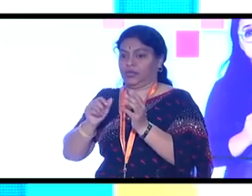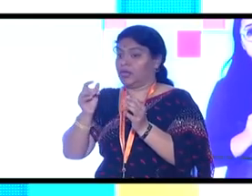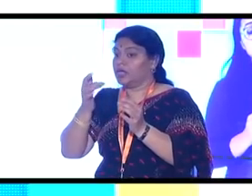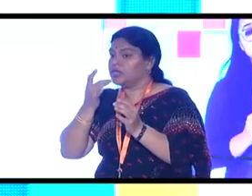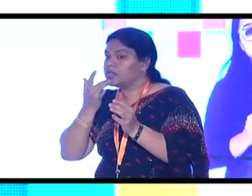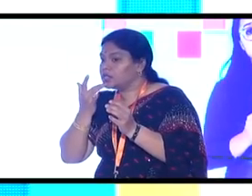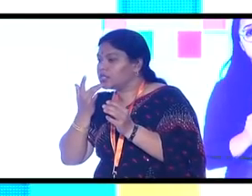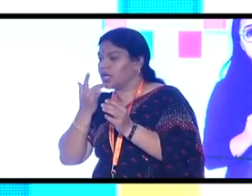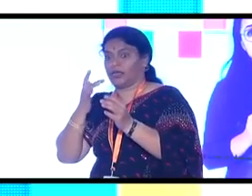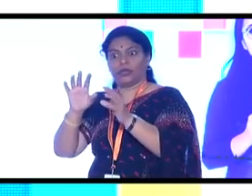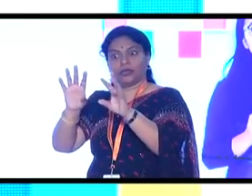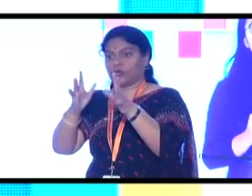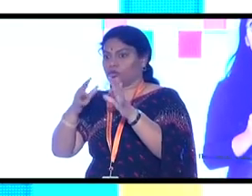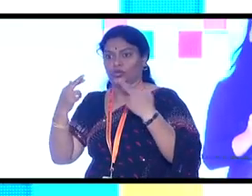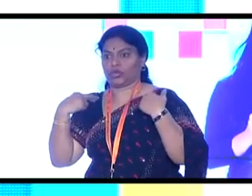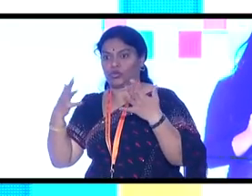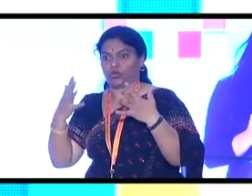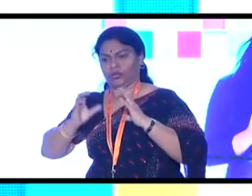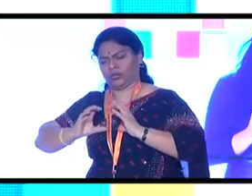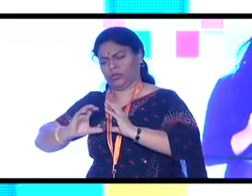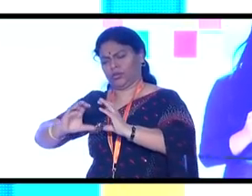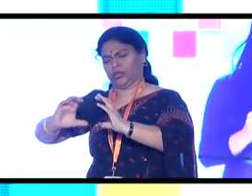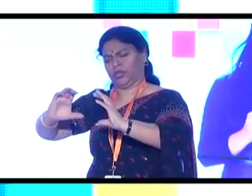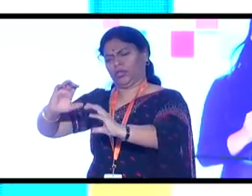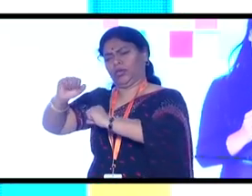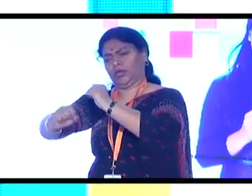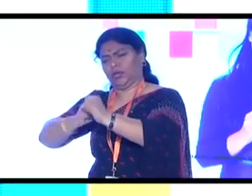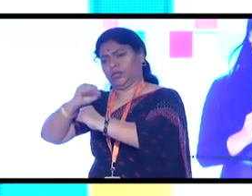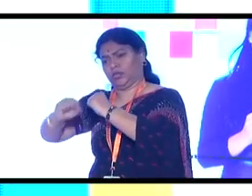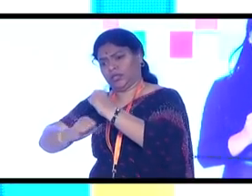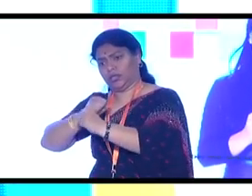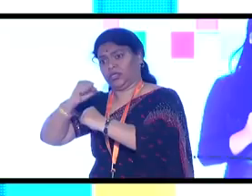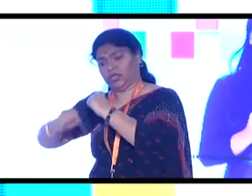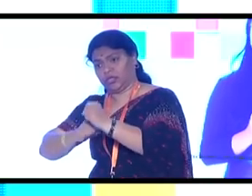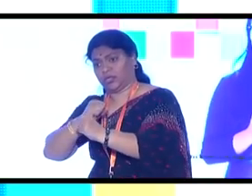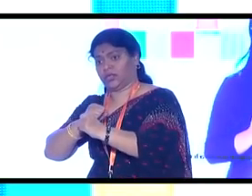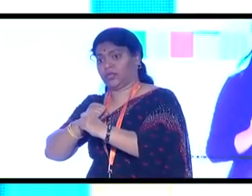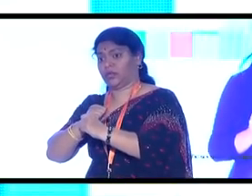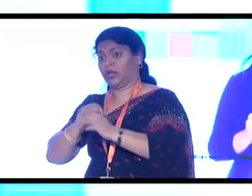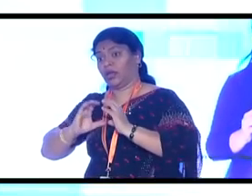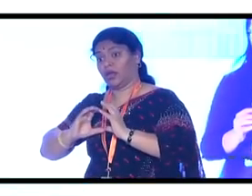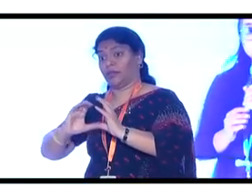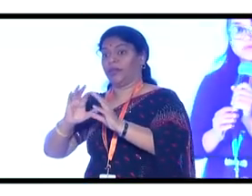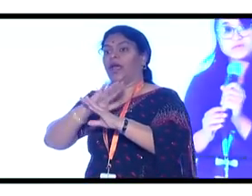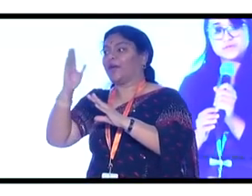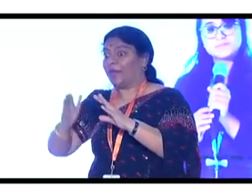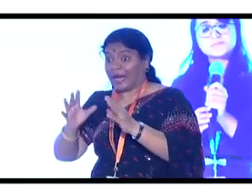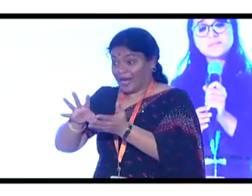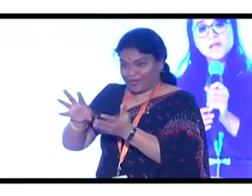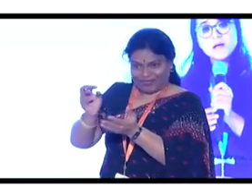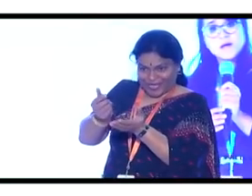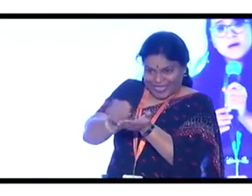Sundays, without any break. And it went on for years and years and years. And in this manner, I completed my education.